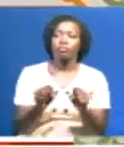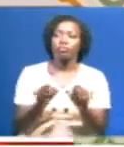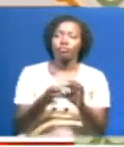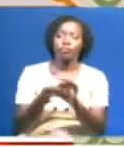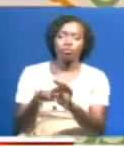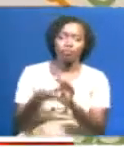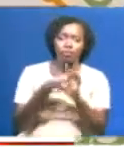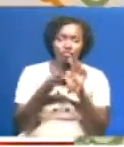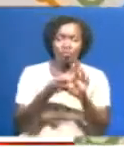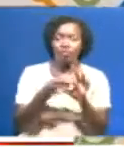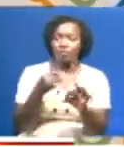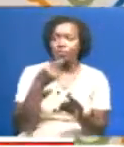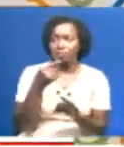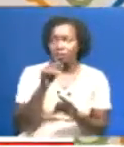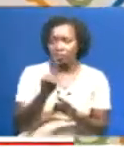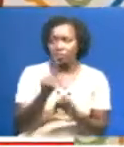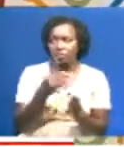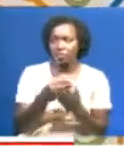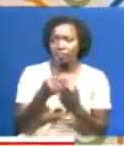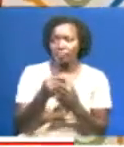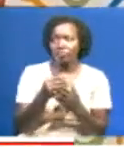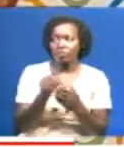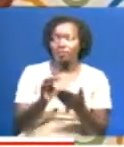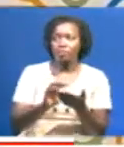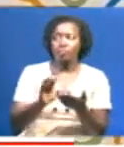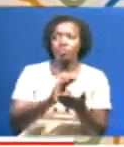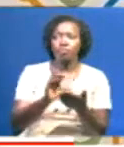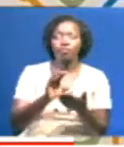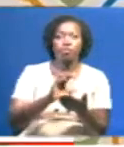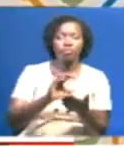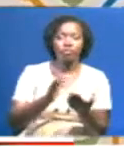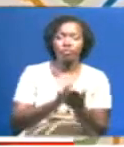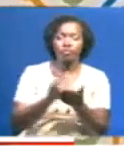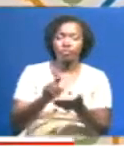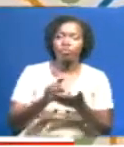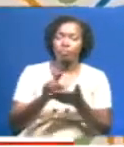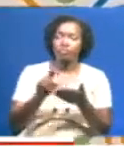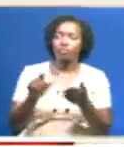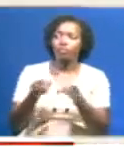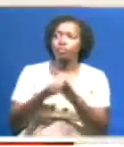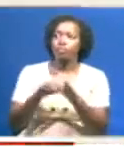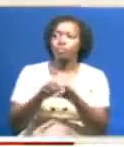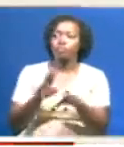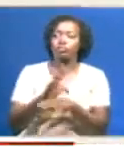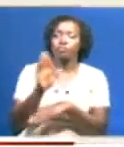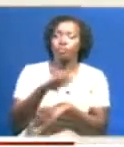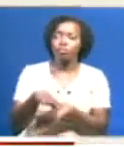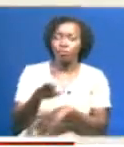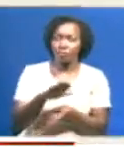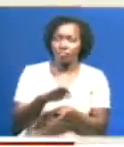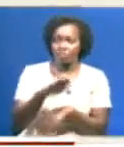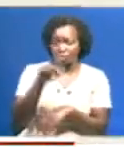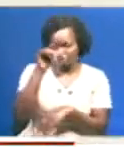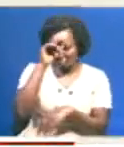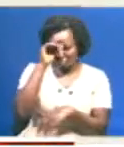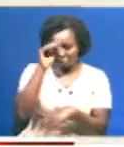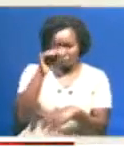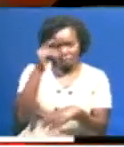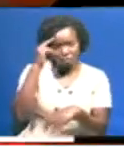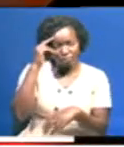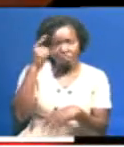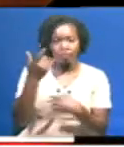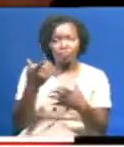we are saying that money can be given as loans to their members by using this platform. The government is contemplating capping